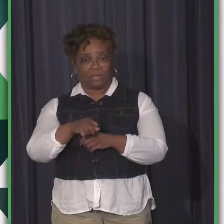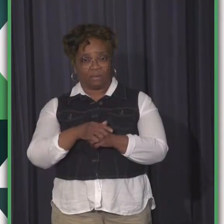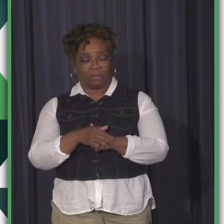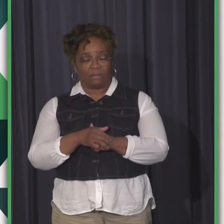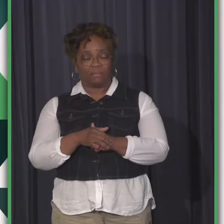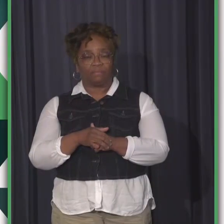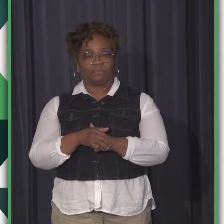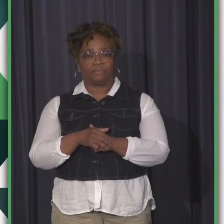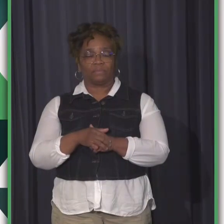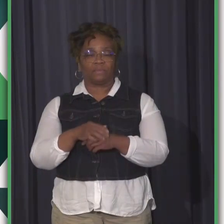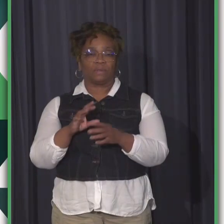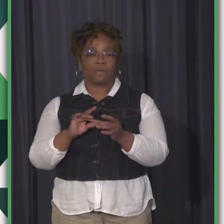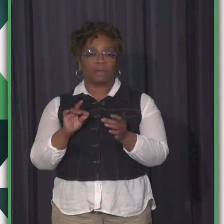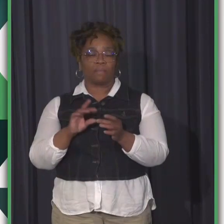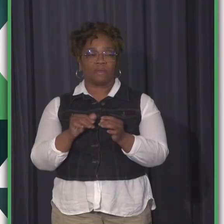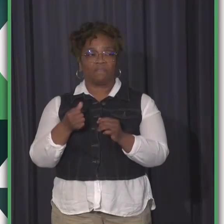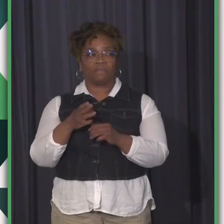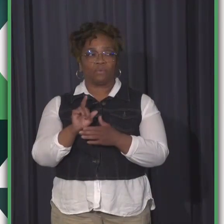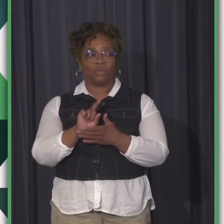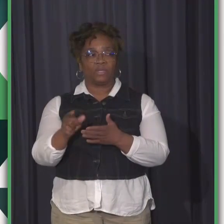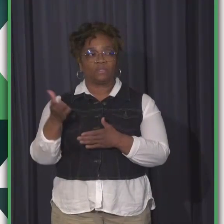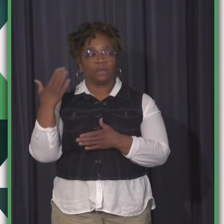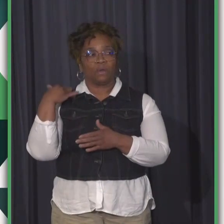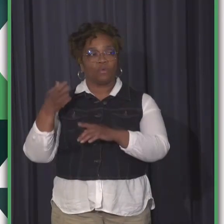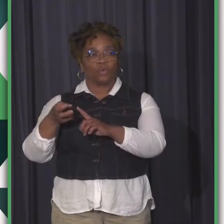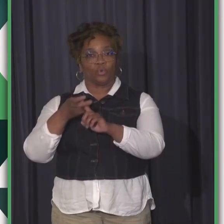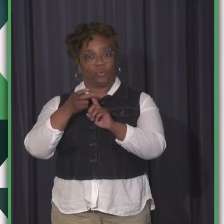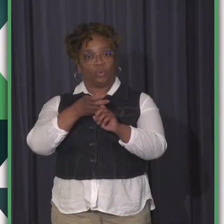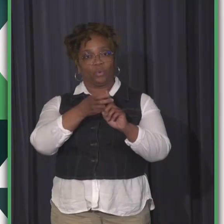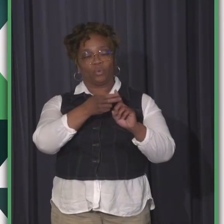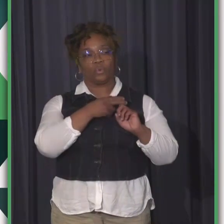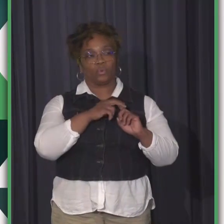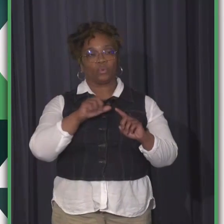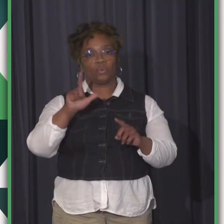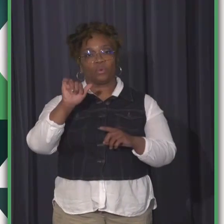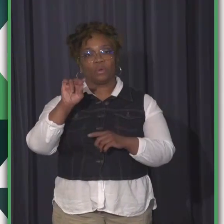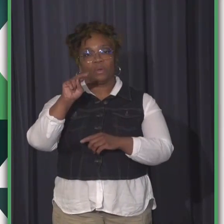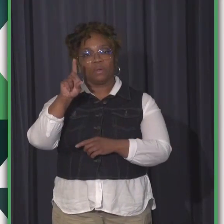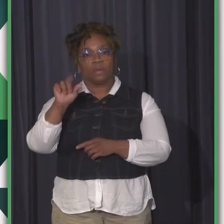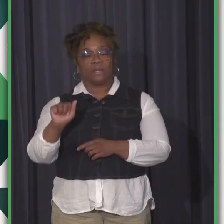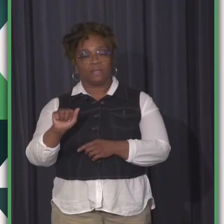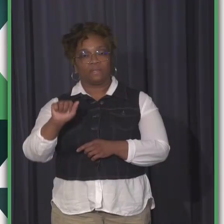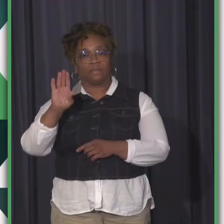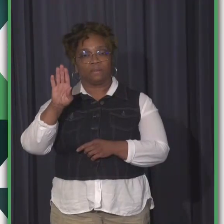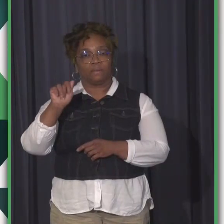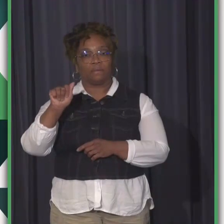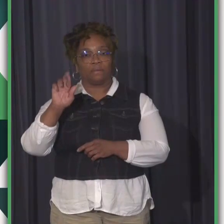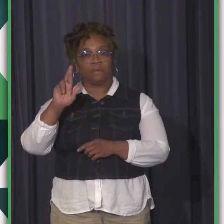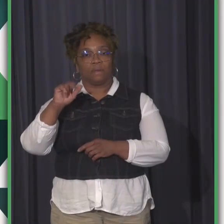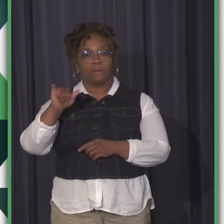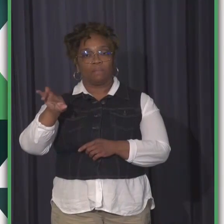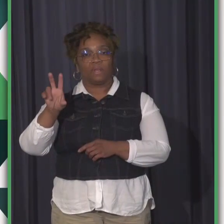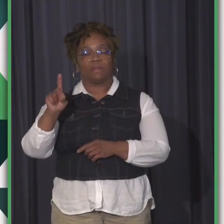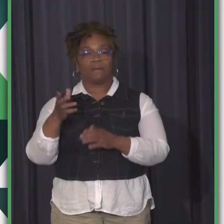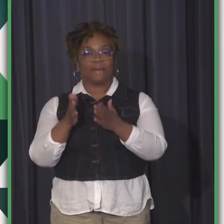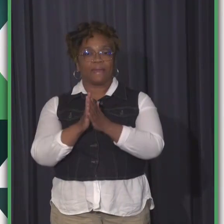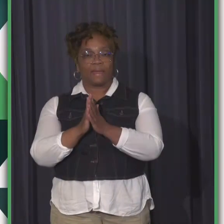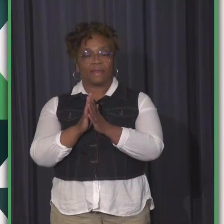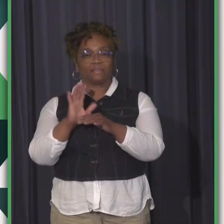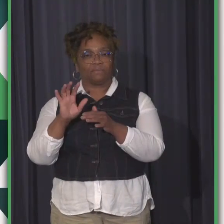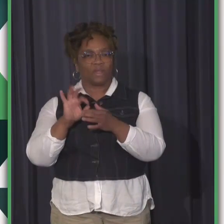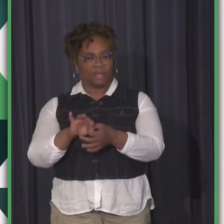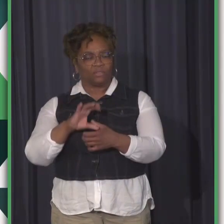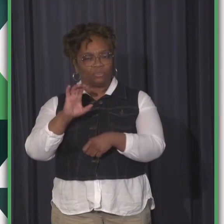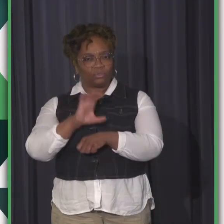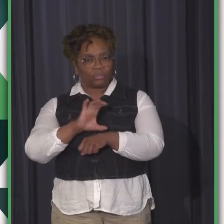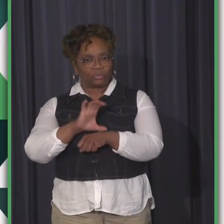a couple weeks ago when they was doing recruiting, and Linda Bernard asked concerning what in the churches, and you asked